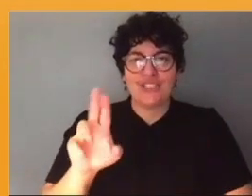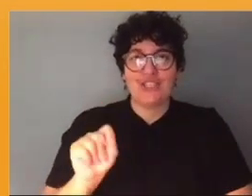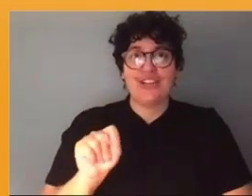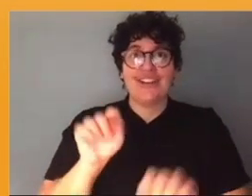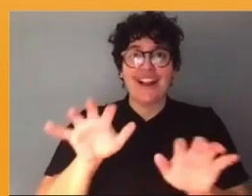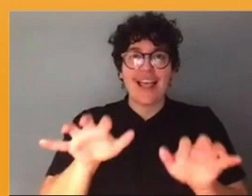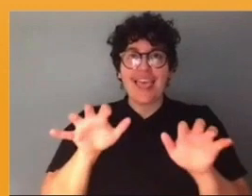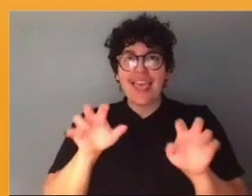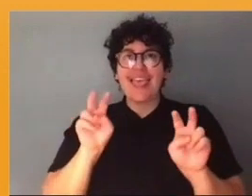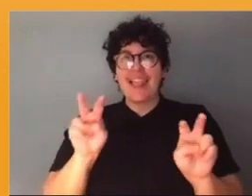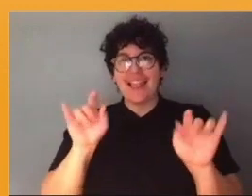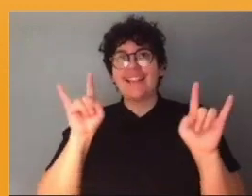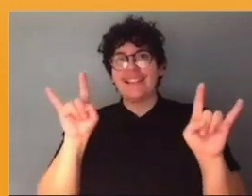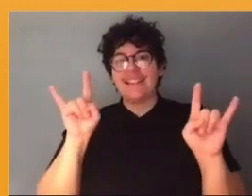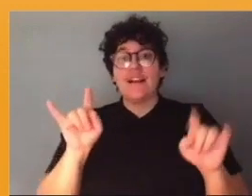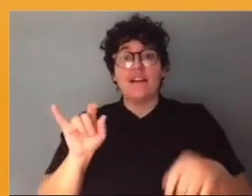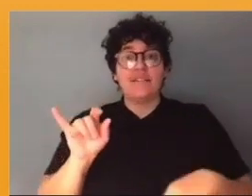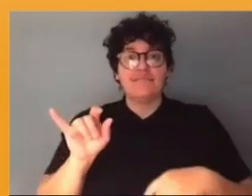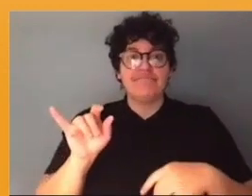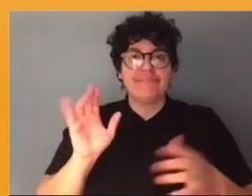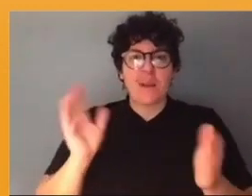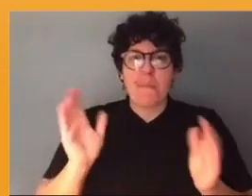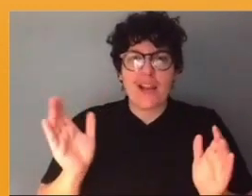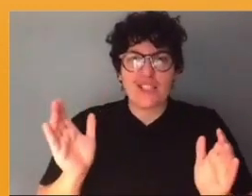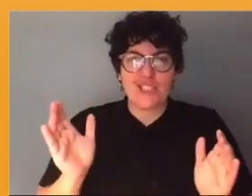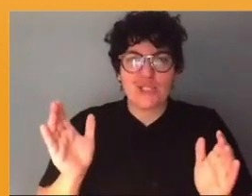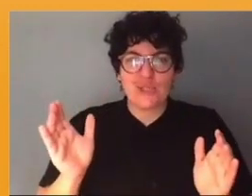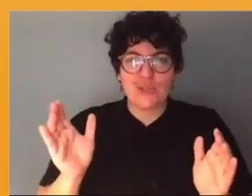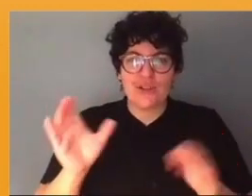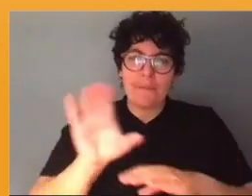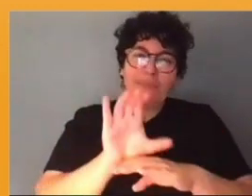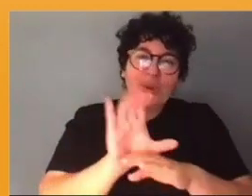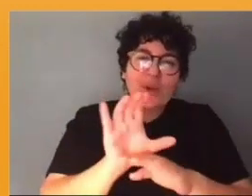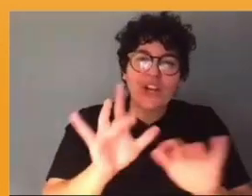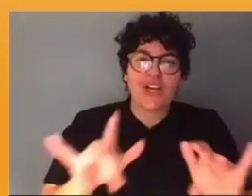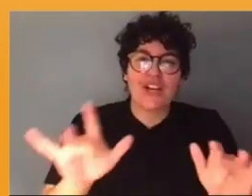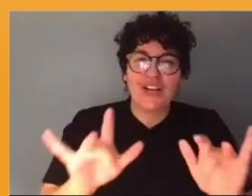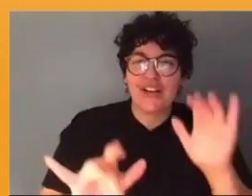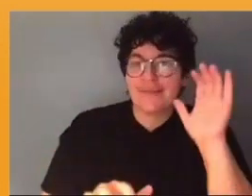it on your, computer, or